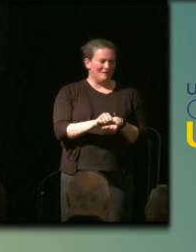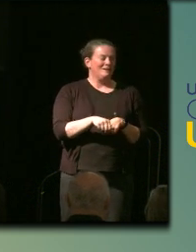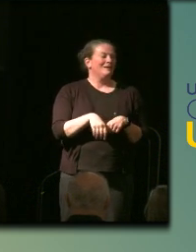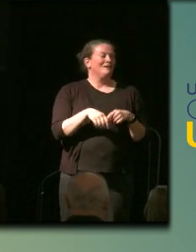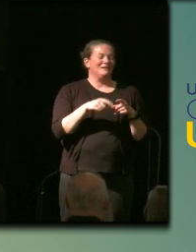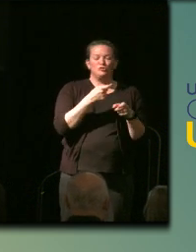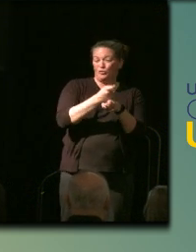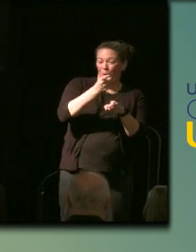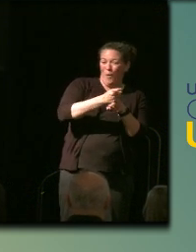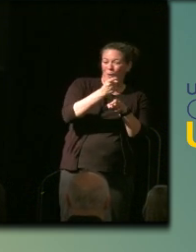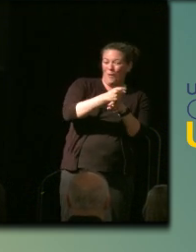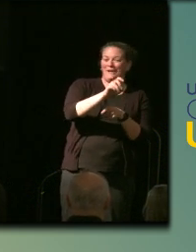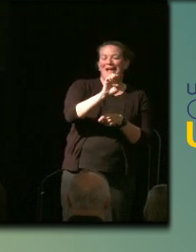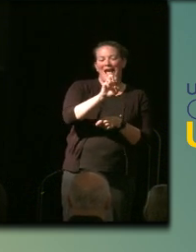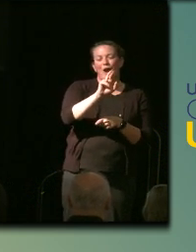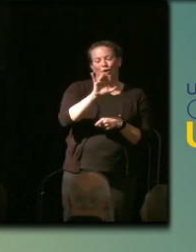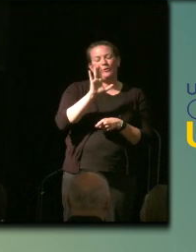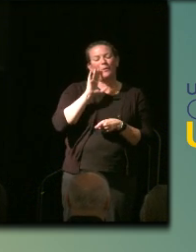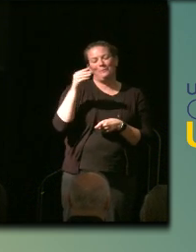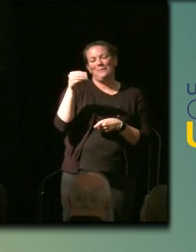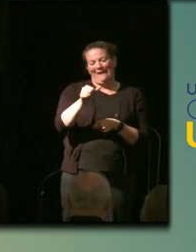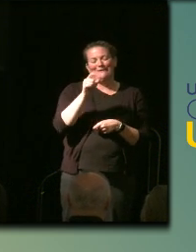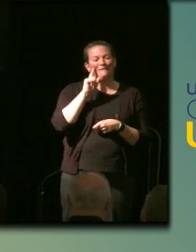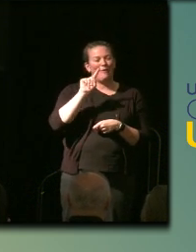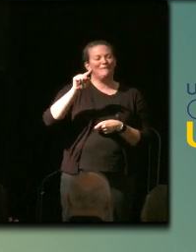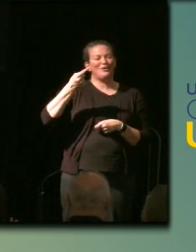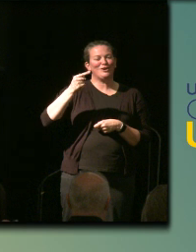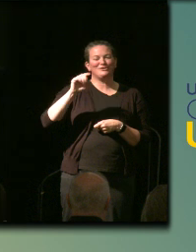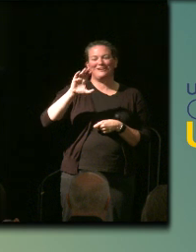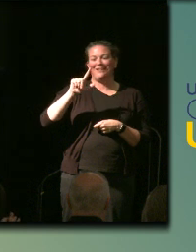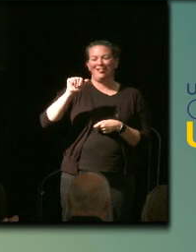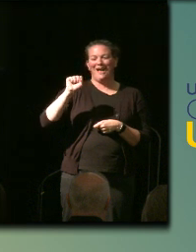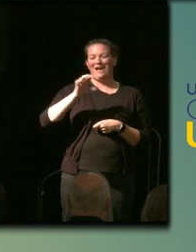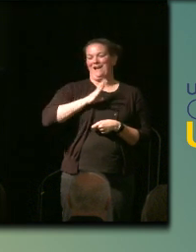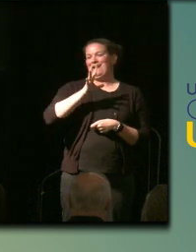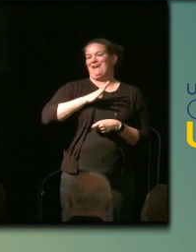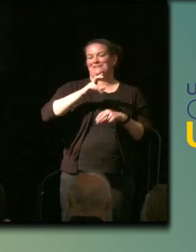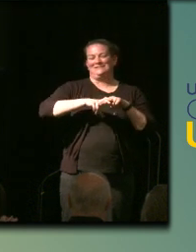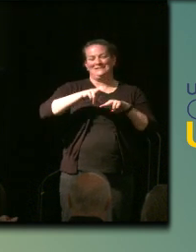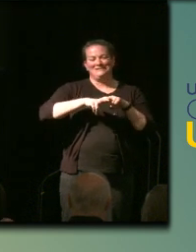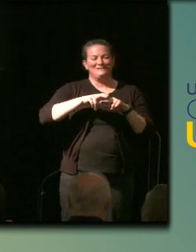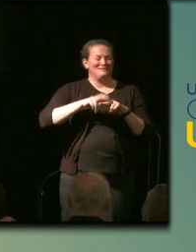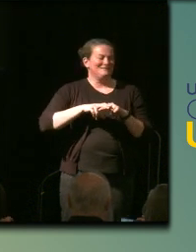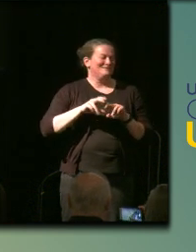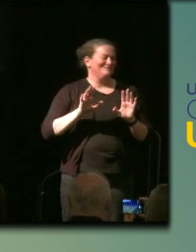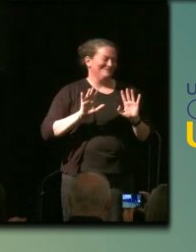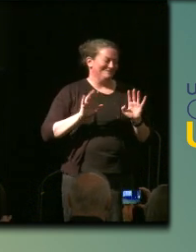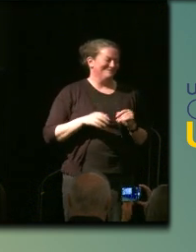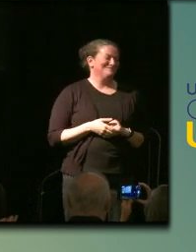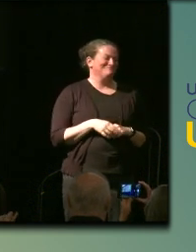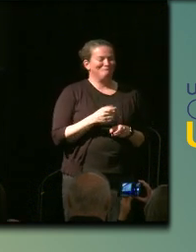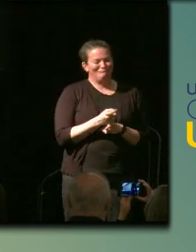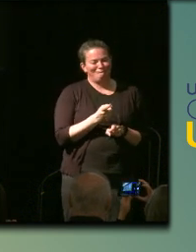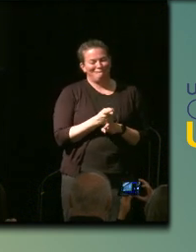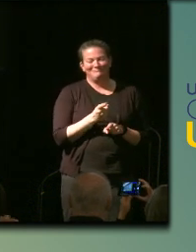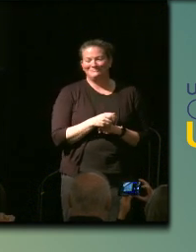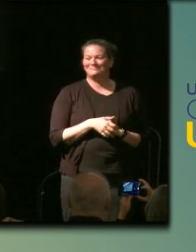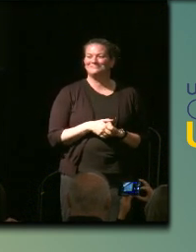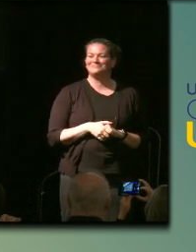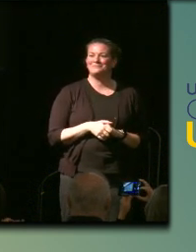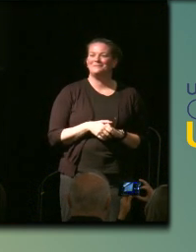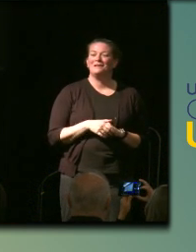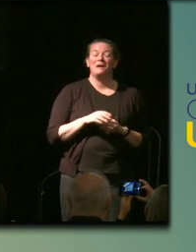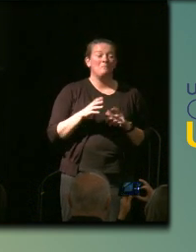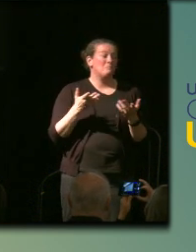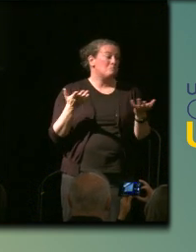And we'll go from there. But here's where we're at. So, we want everyone in here to think about being